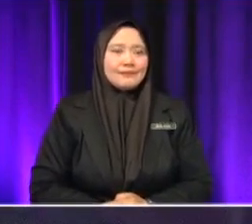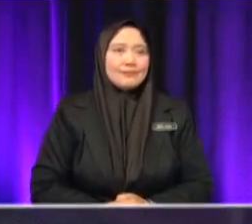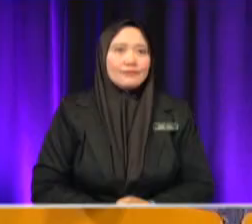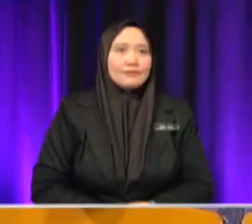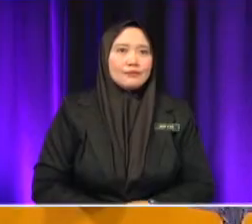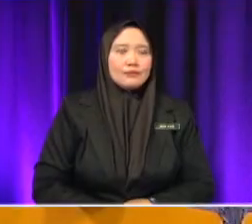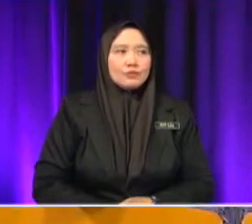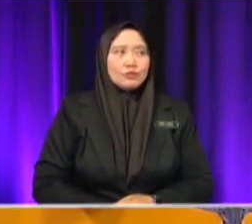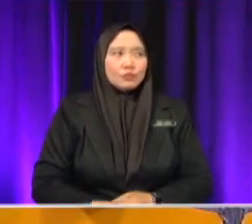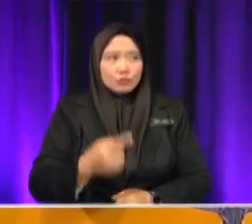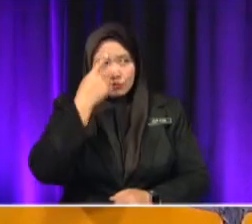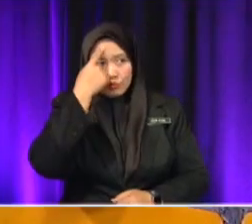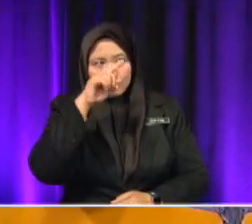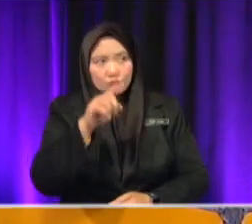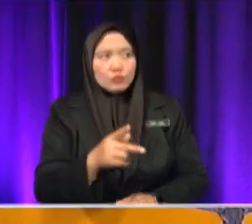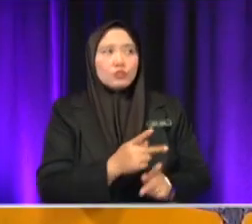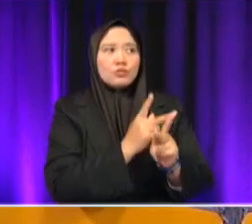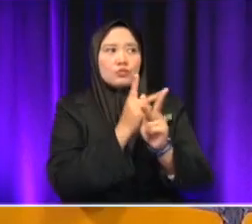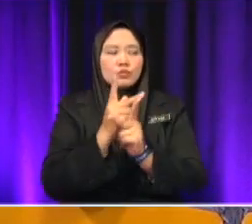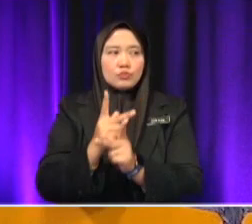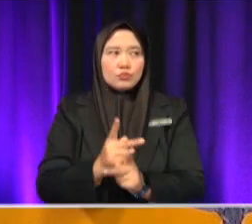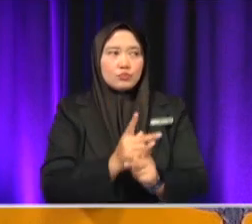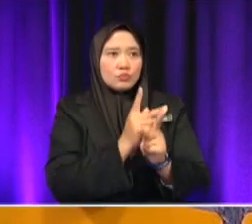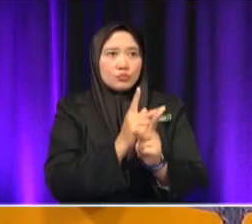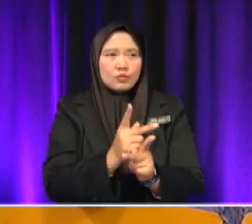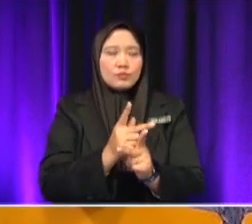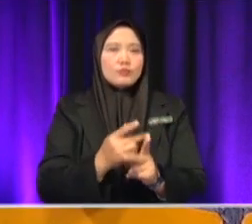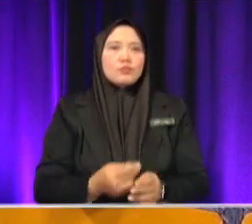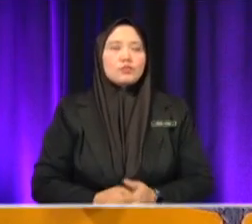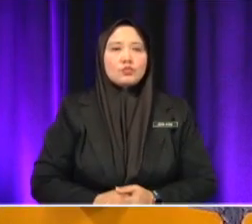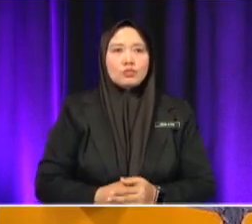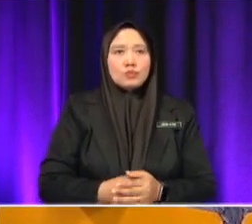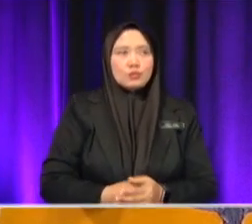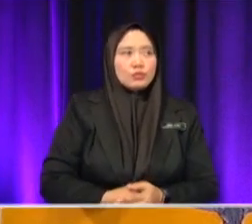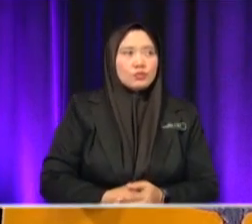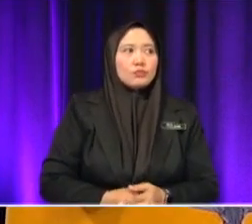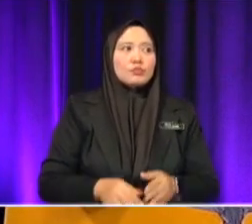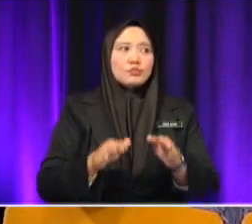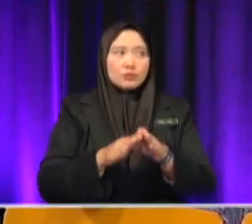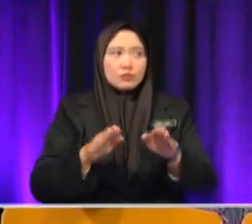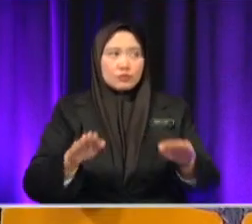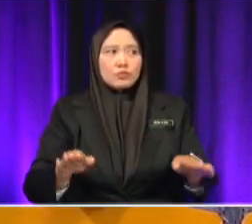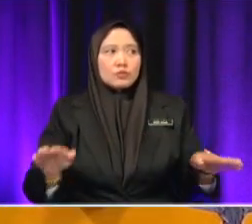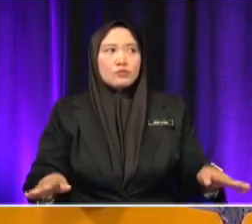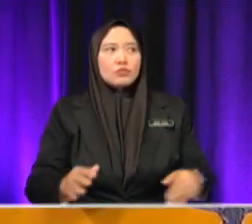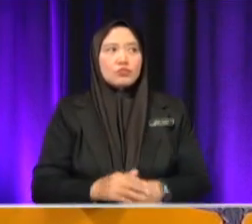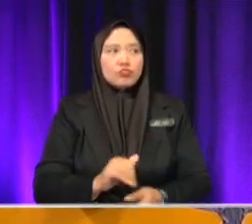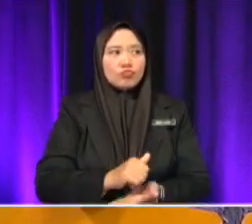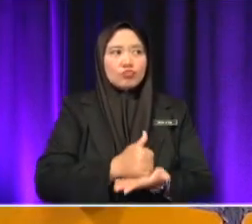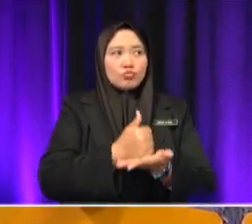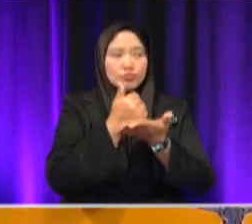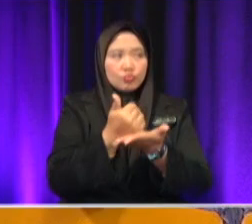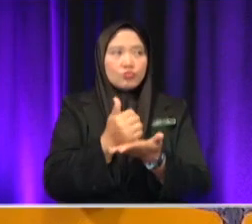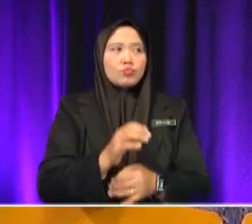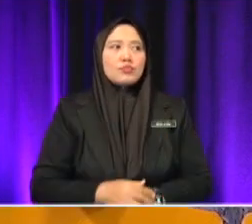it functions to protect the rights of children, in which it also helps them to survive, and of course to provide them